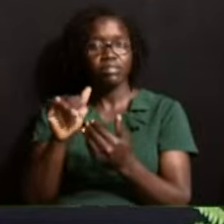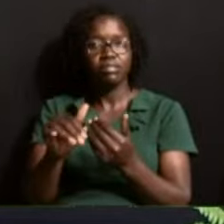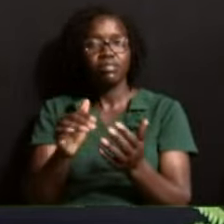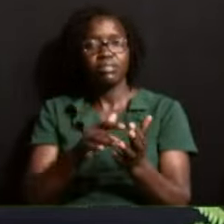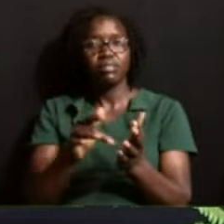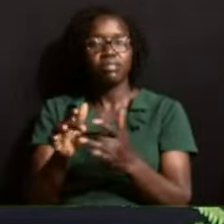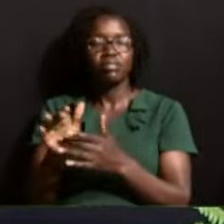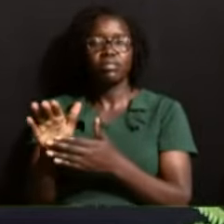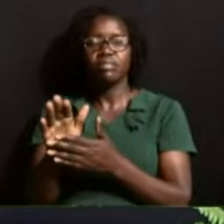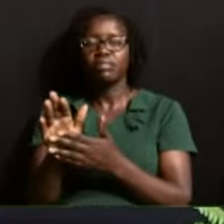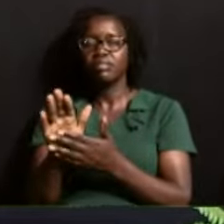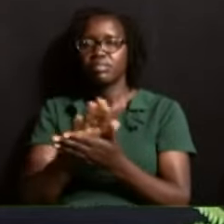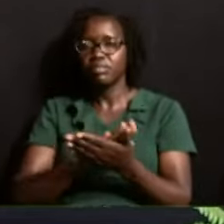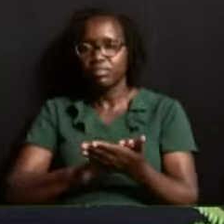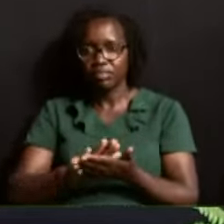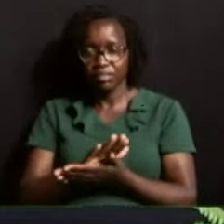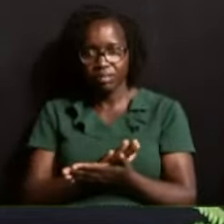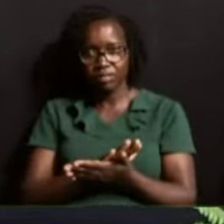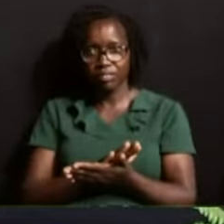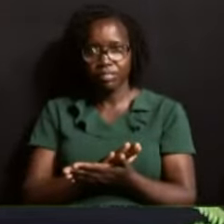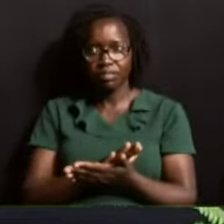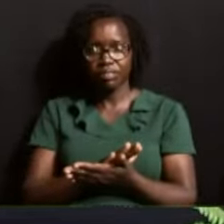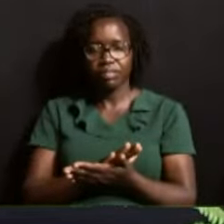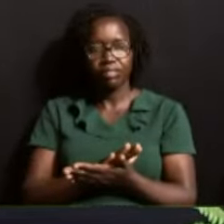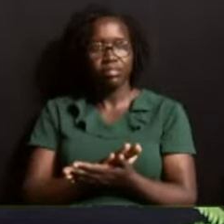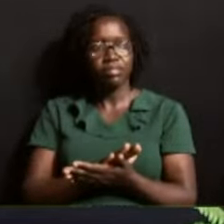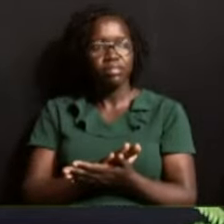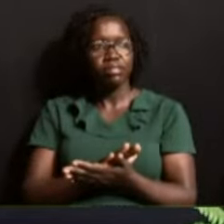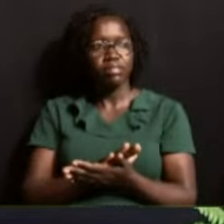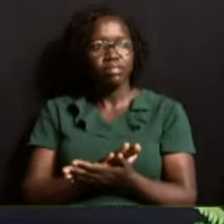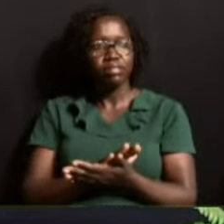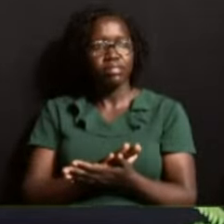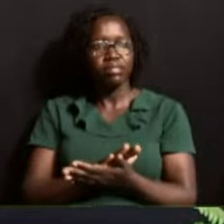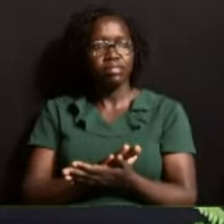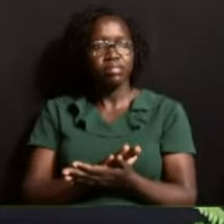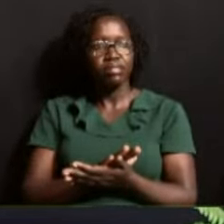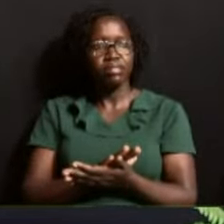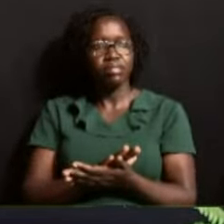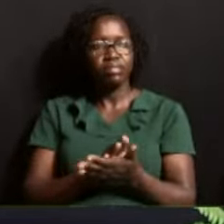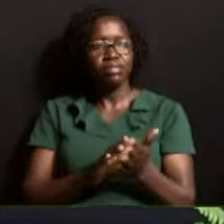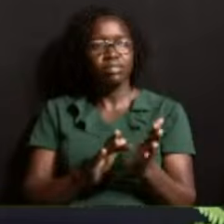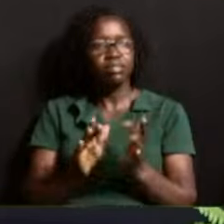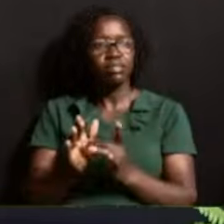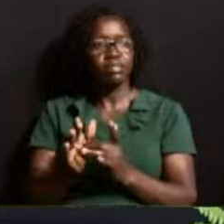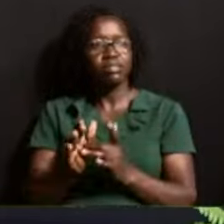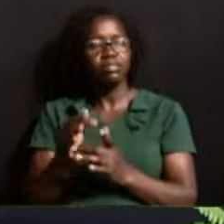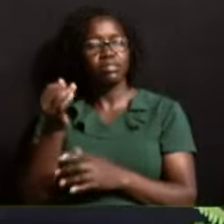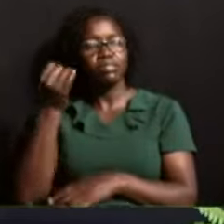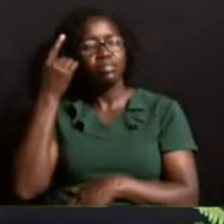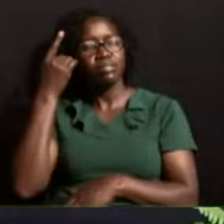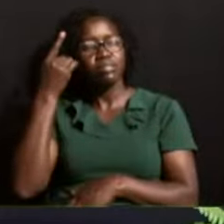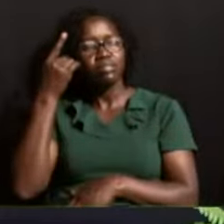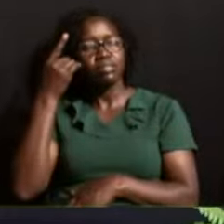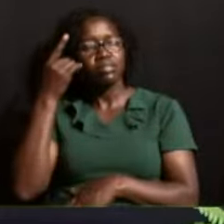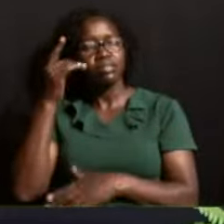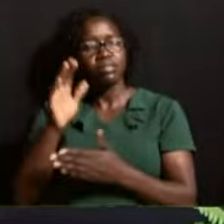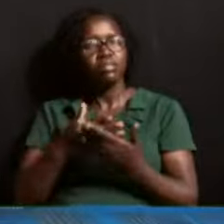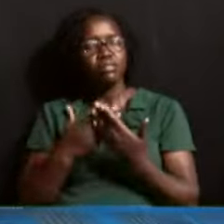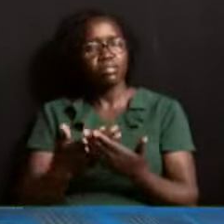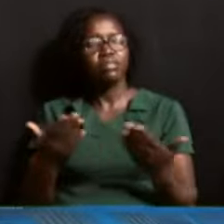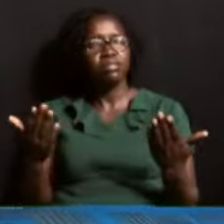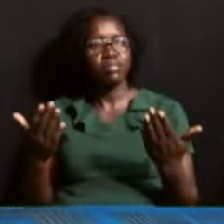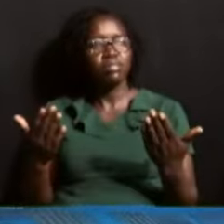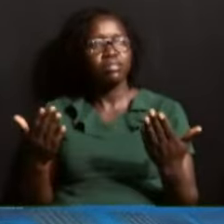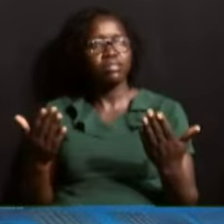rested. In faith, in love, Jesus understood something